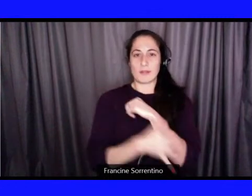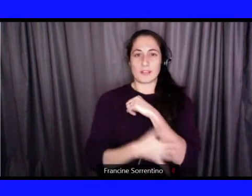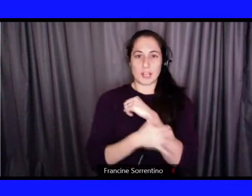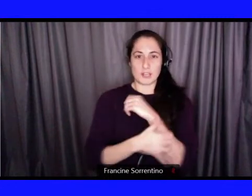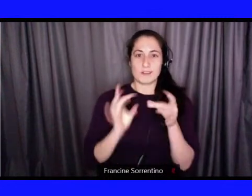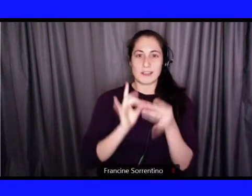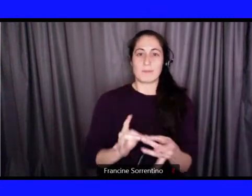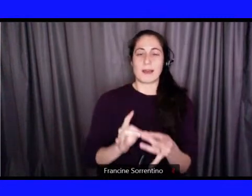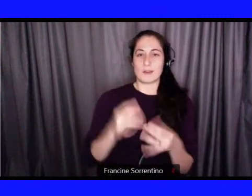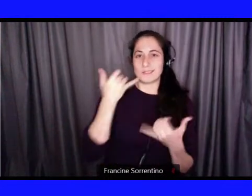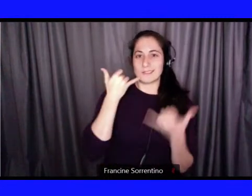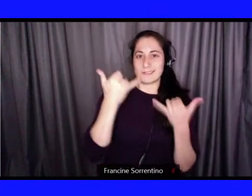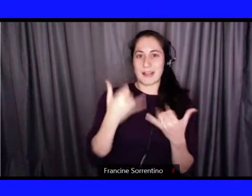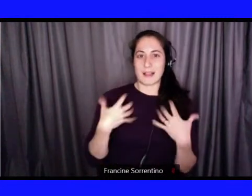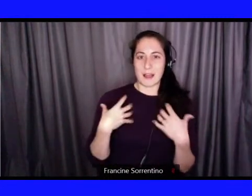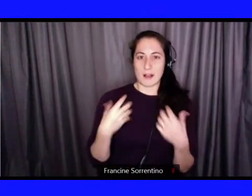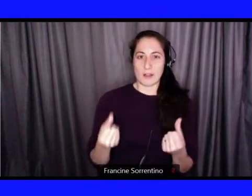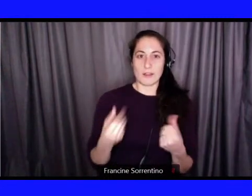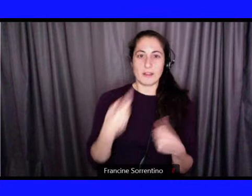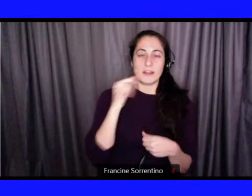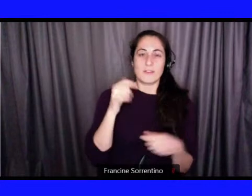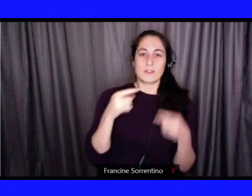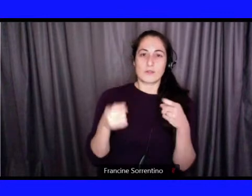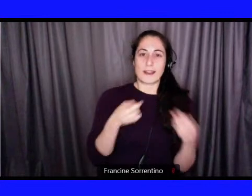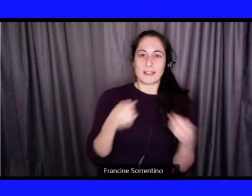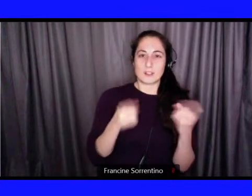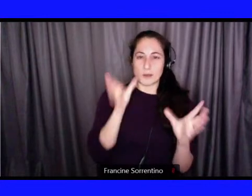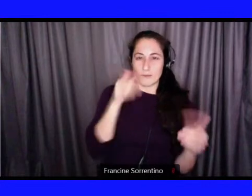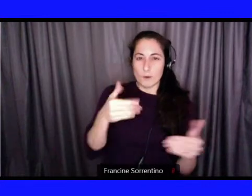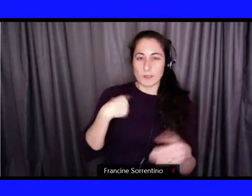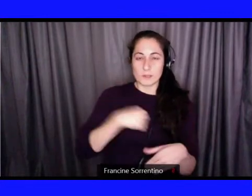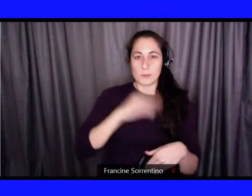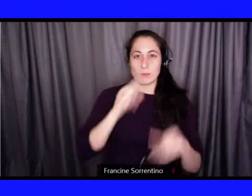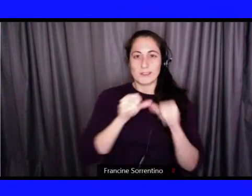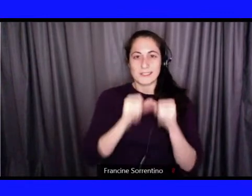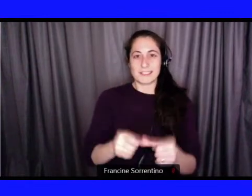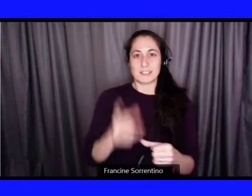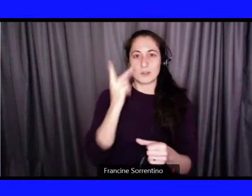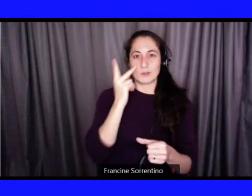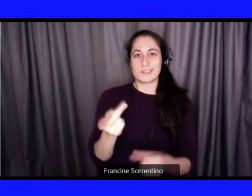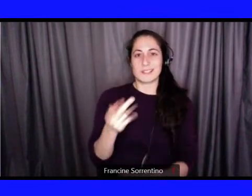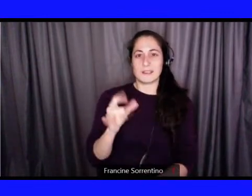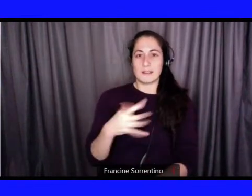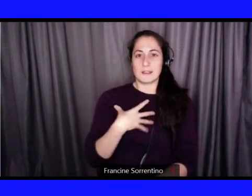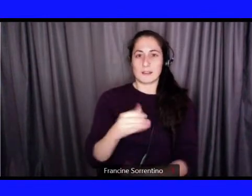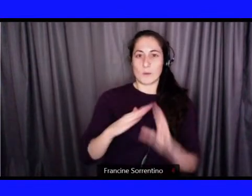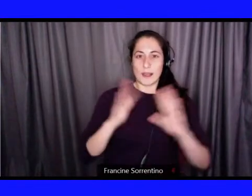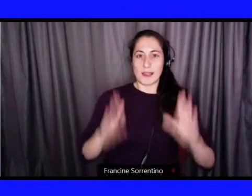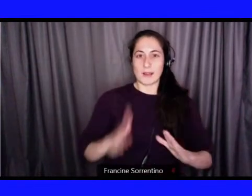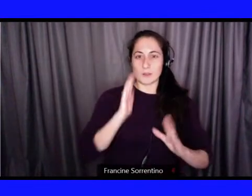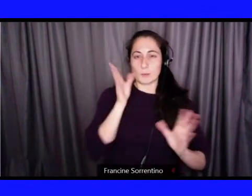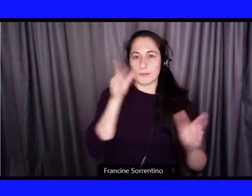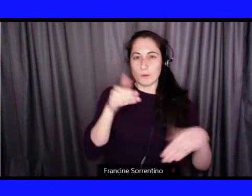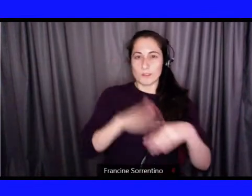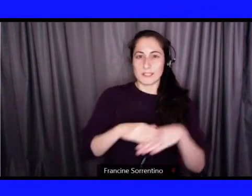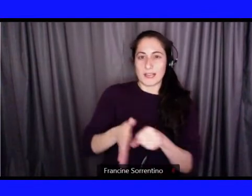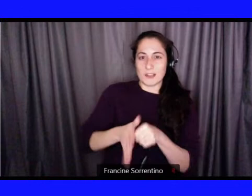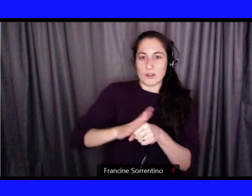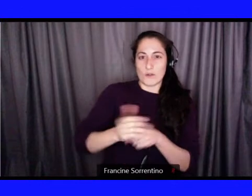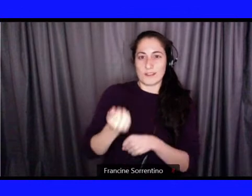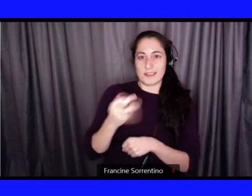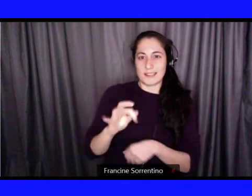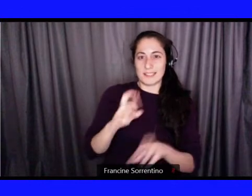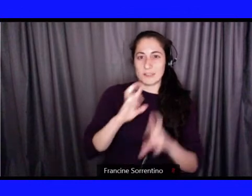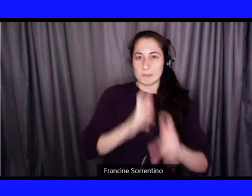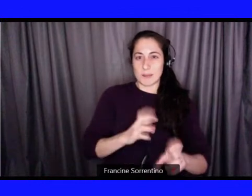things that we are seeing thus far are very favorable to the things that we hold dear in the work that we do. On the state level, things